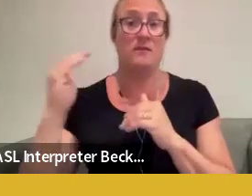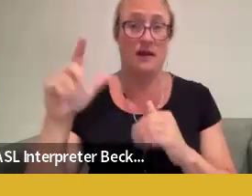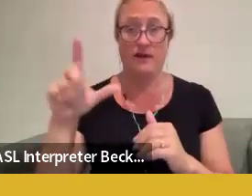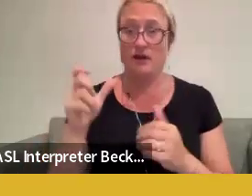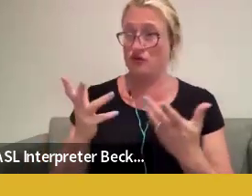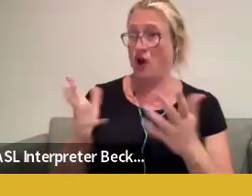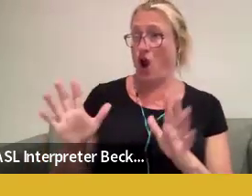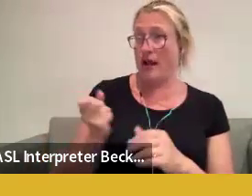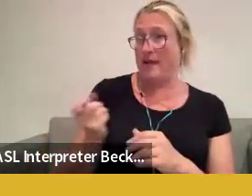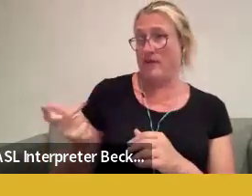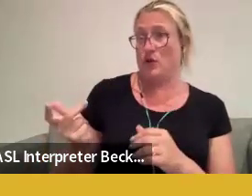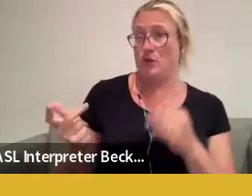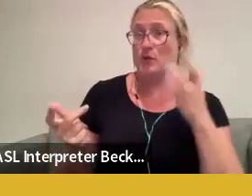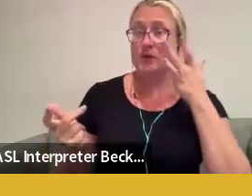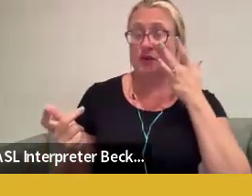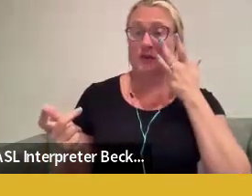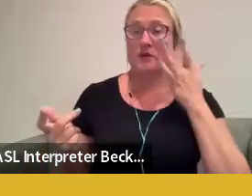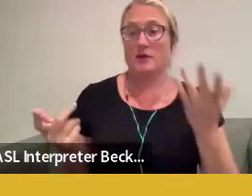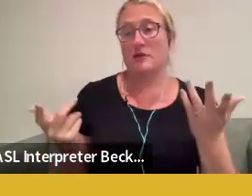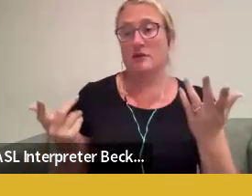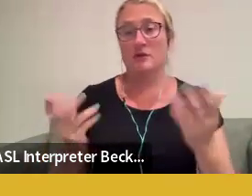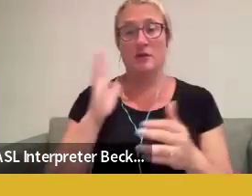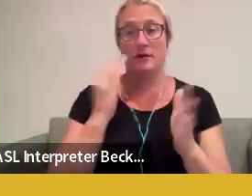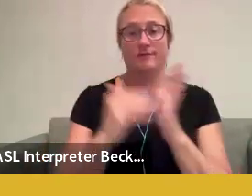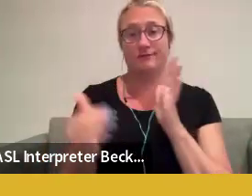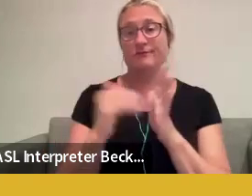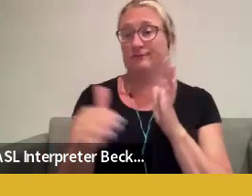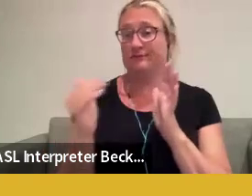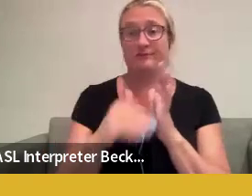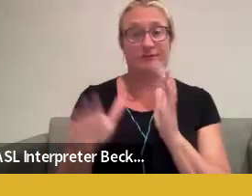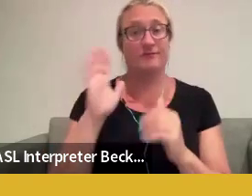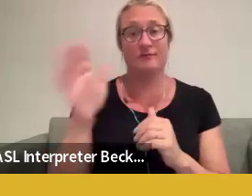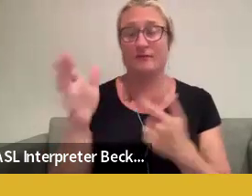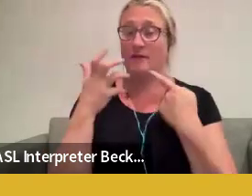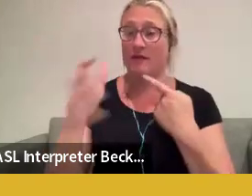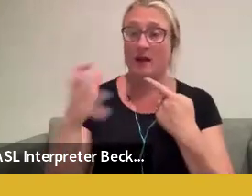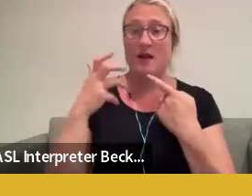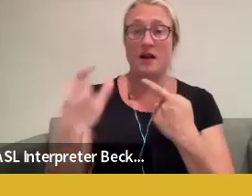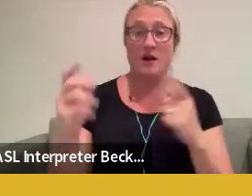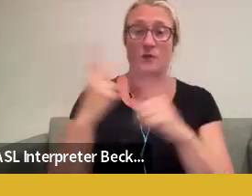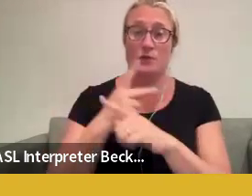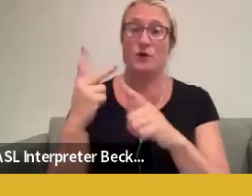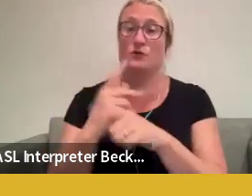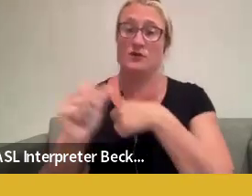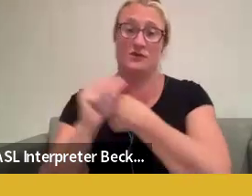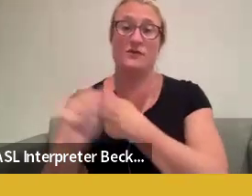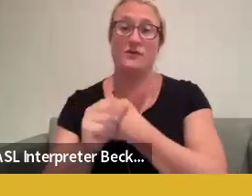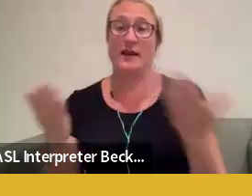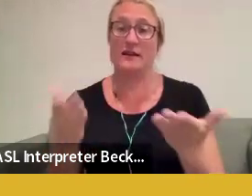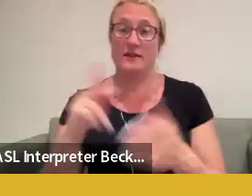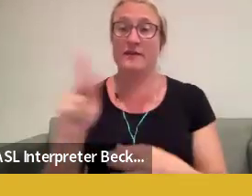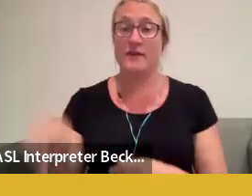summer. I think we had 1 or 2. So that's just going to keep, numbers going to keep going up. Heat is going to continue to be a threat for our region in